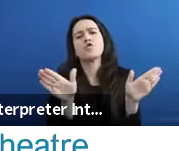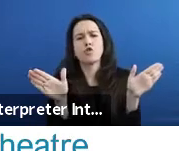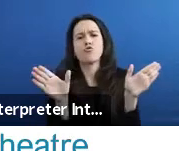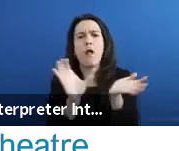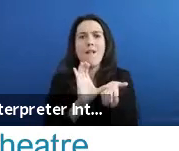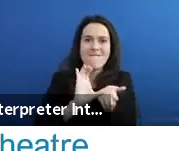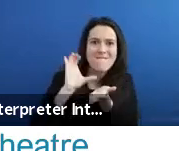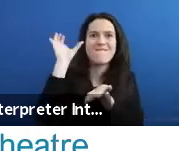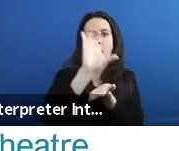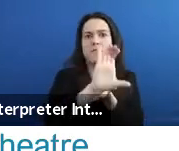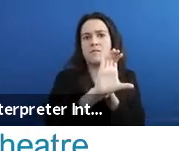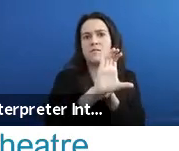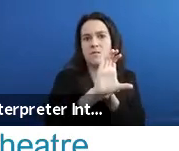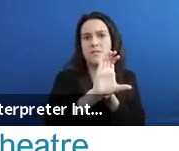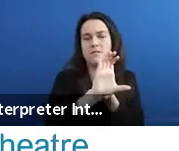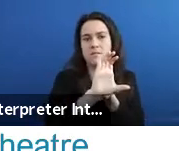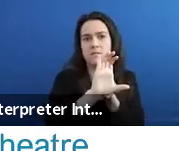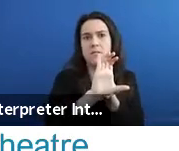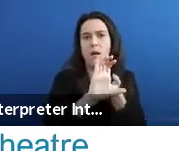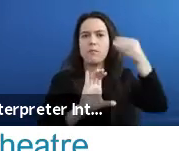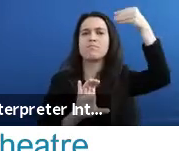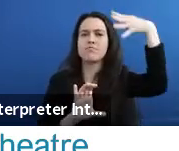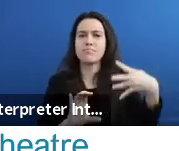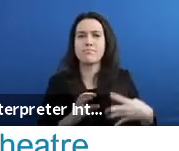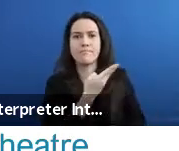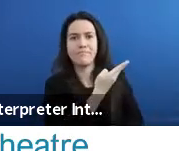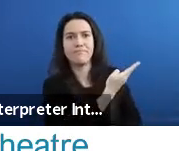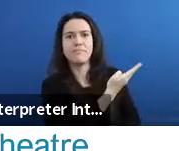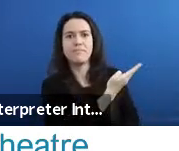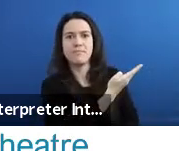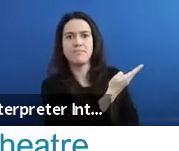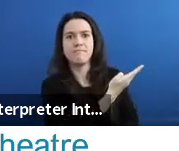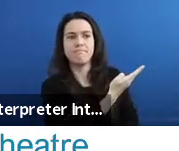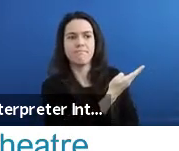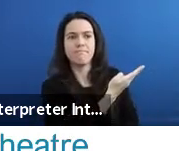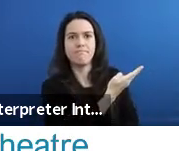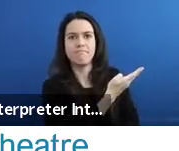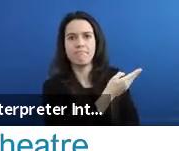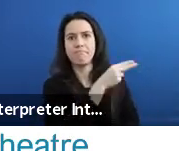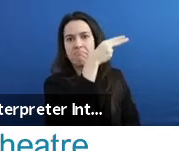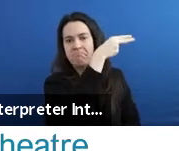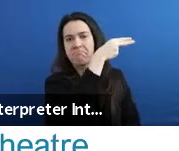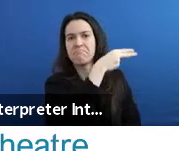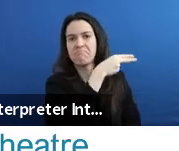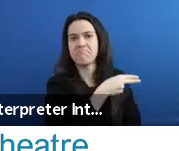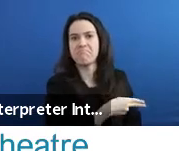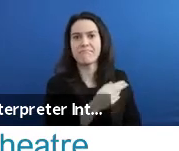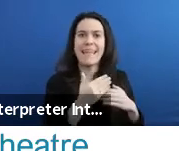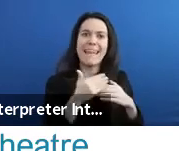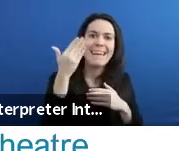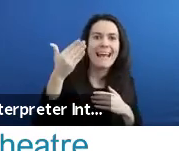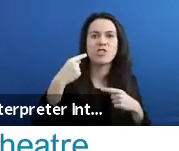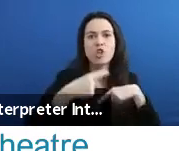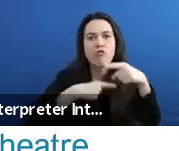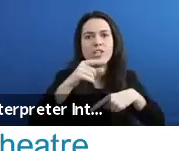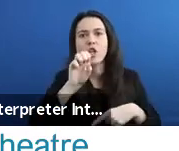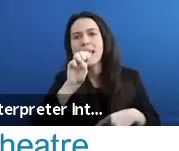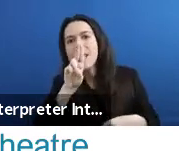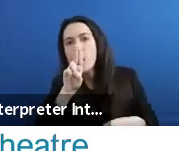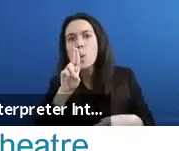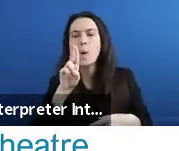response instruments that are listed here, like Corona Response Investment or the Next Generation EU or React EU